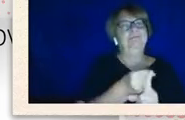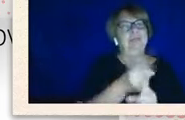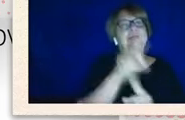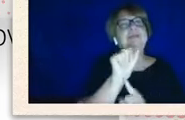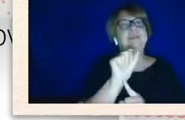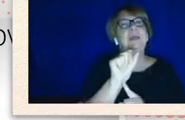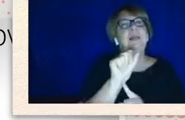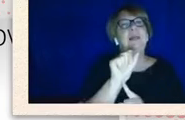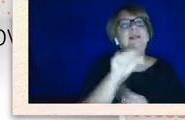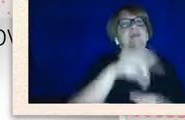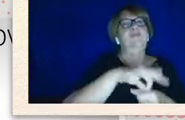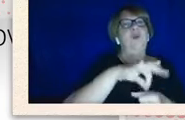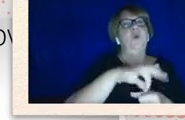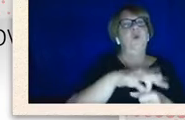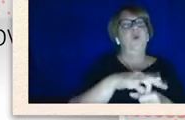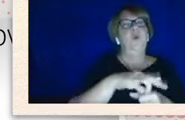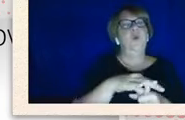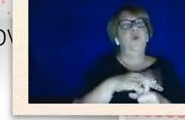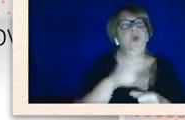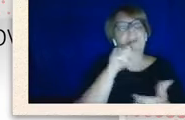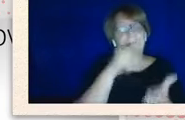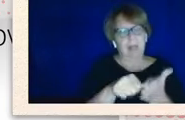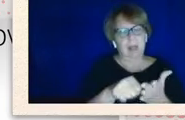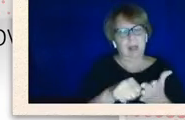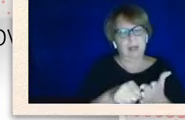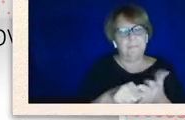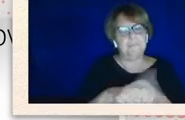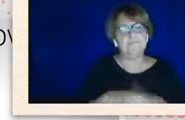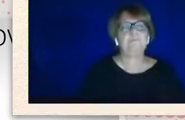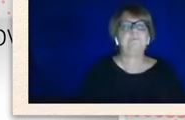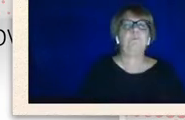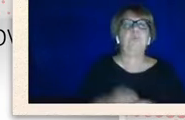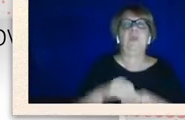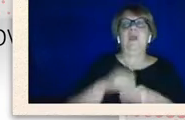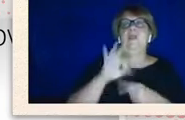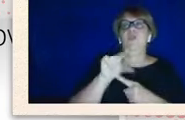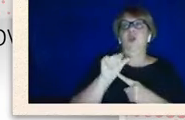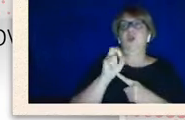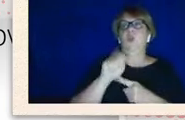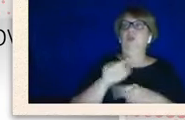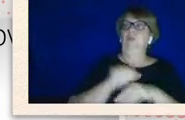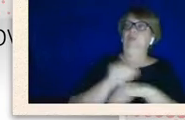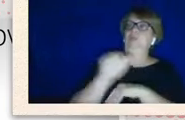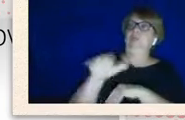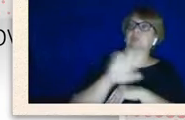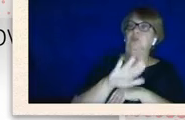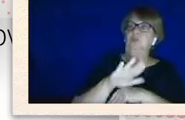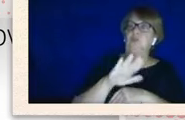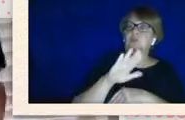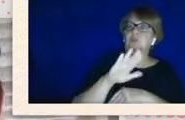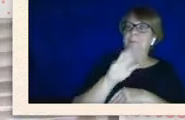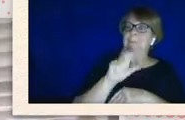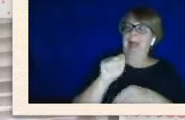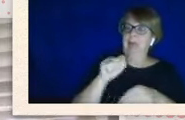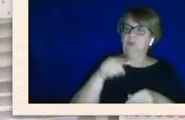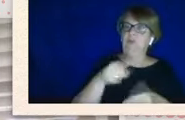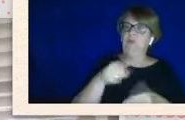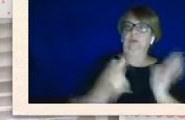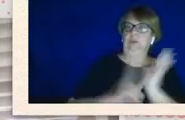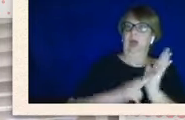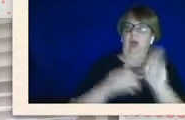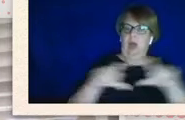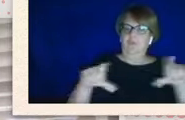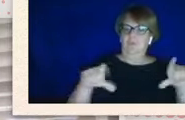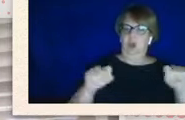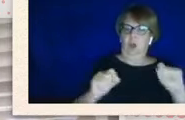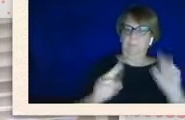voting by mail. In Florida, when you submit your vote by mail ballot, you sign the outside of your envelope. And